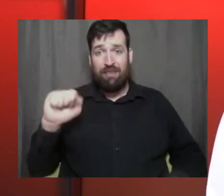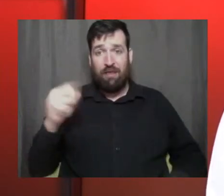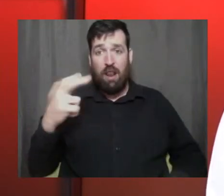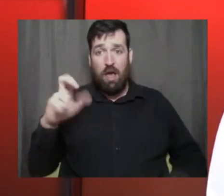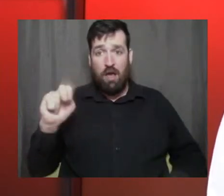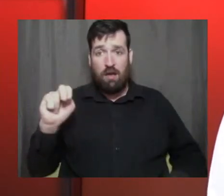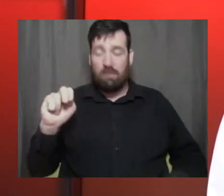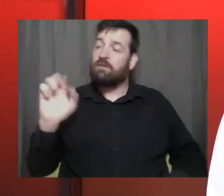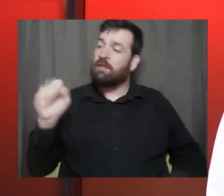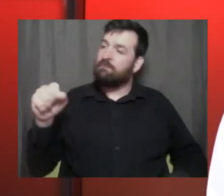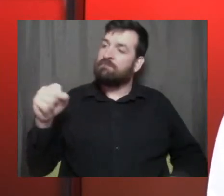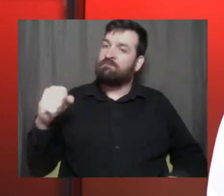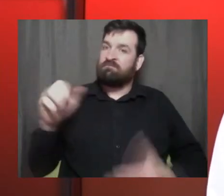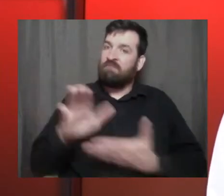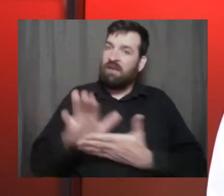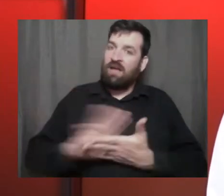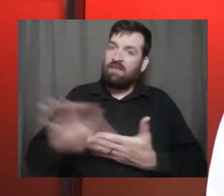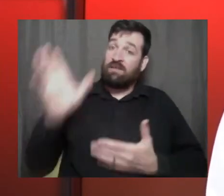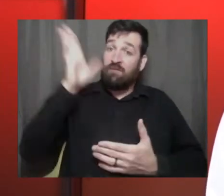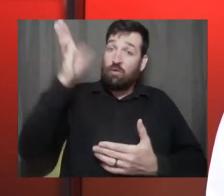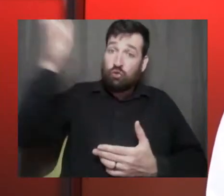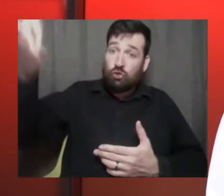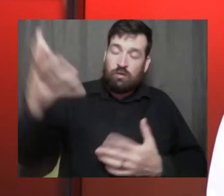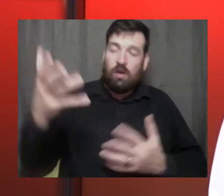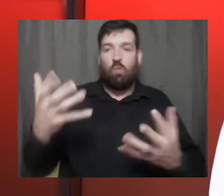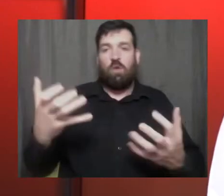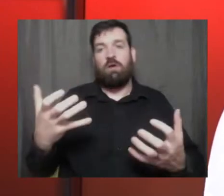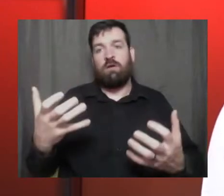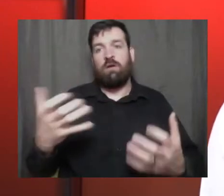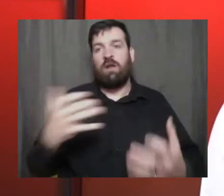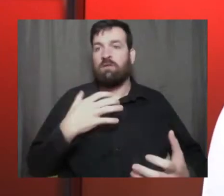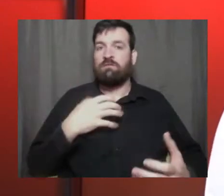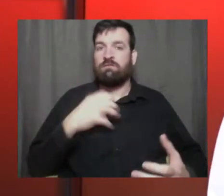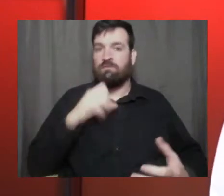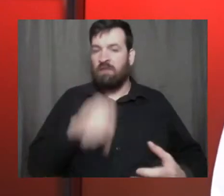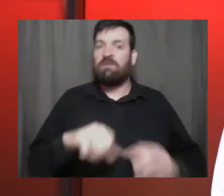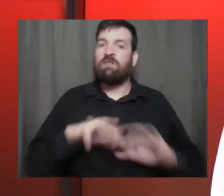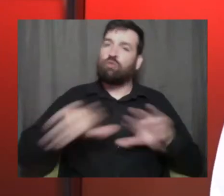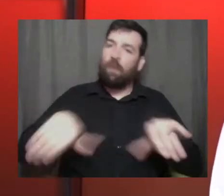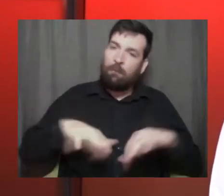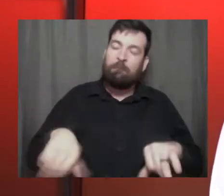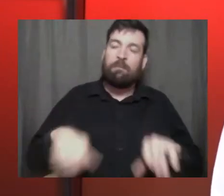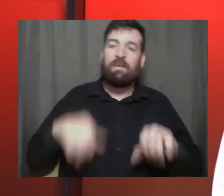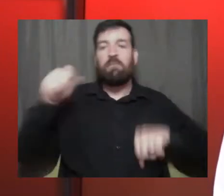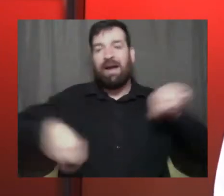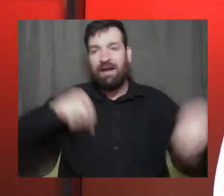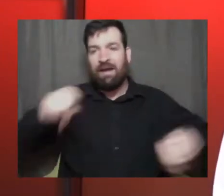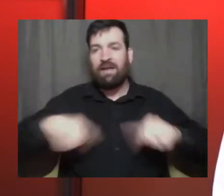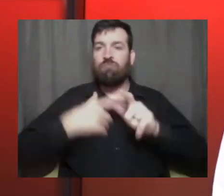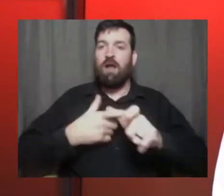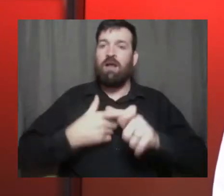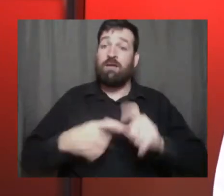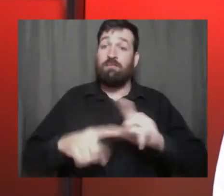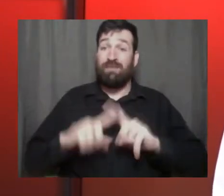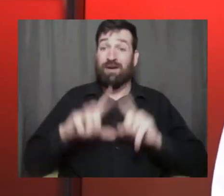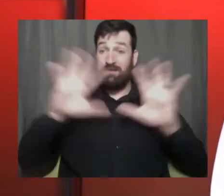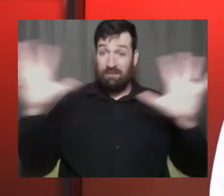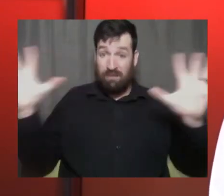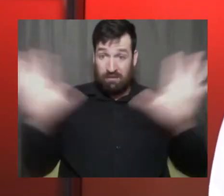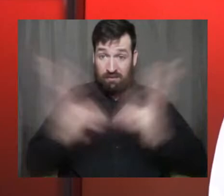had time in the future, I would love to do a triathlon. I enjoy swimming and biking and running, but to put it all together to